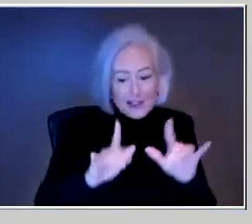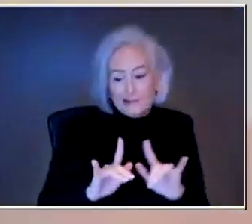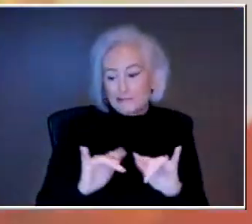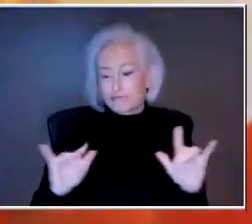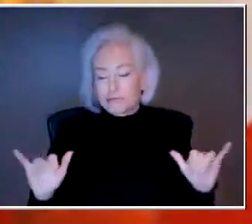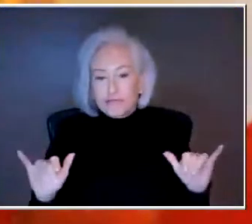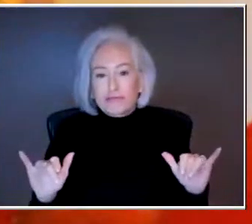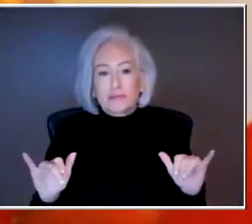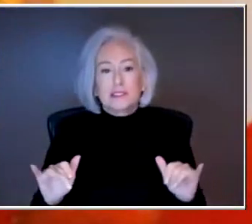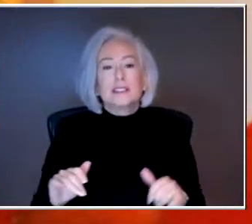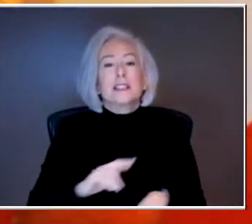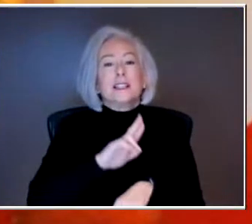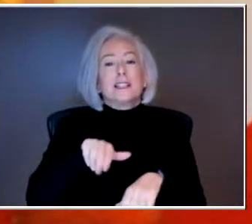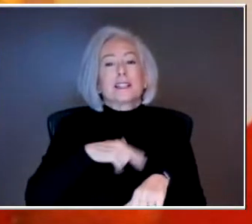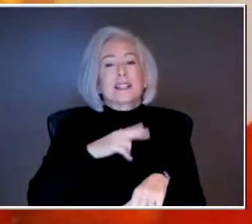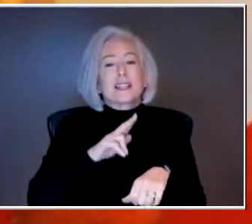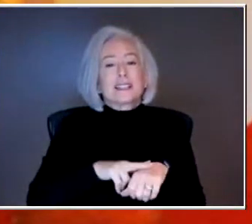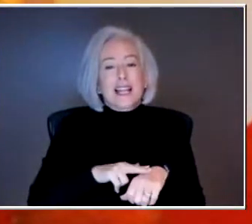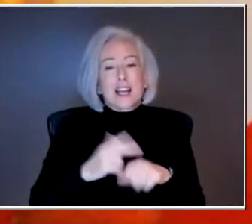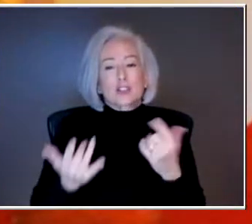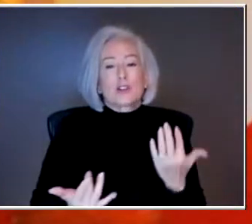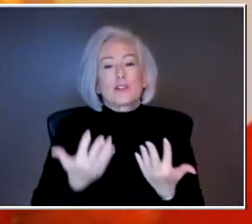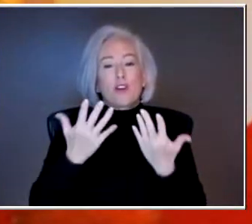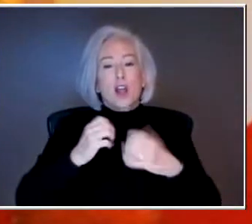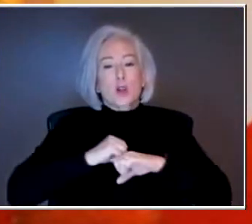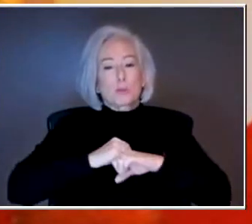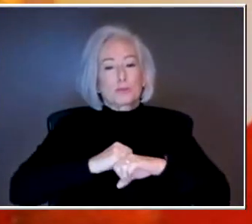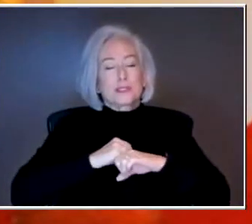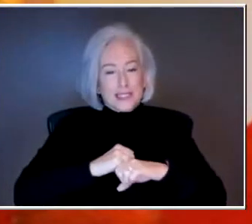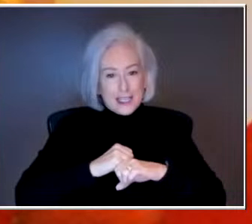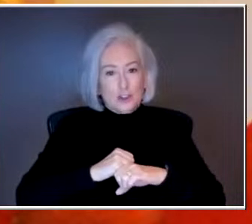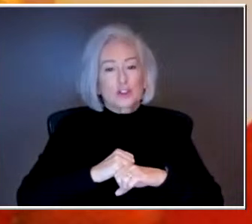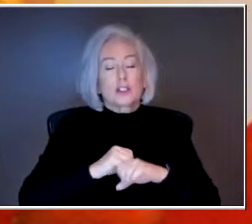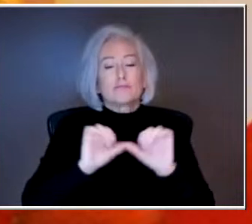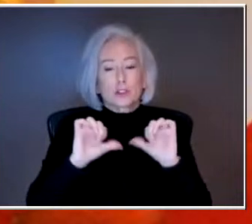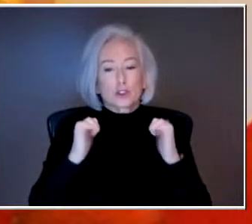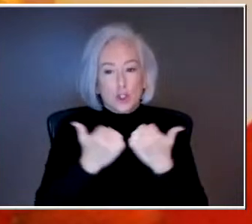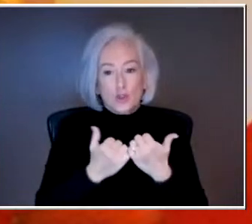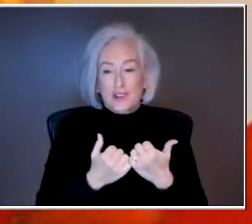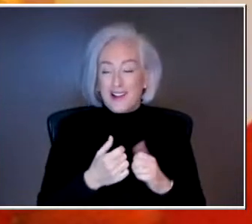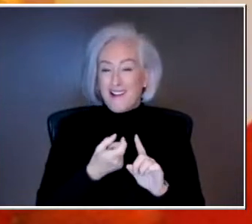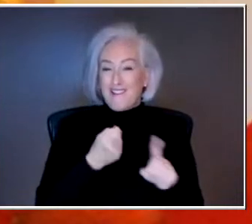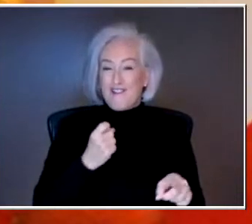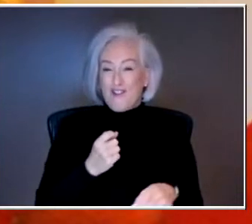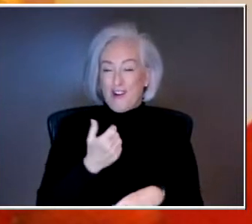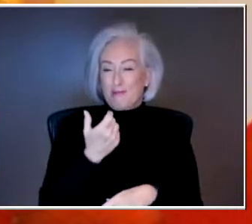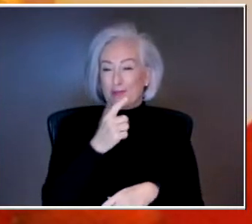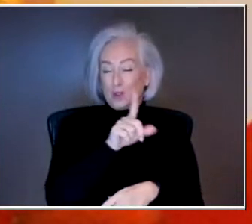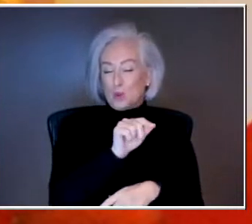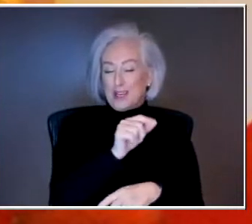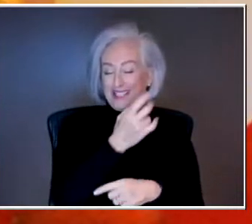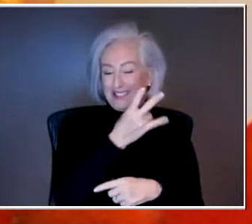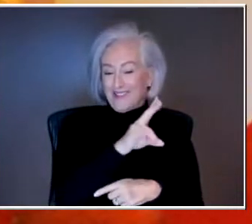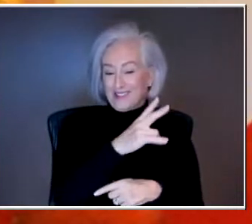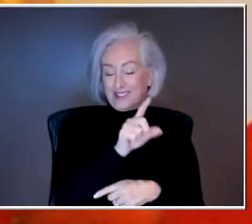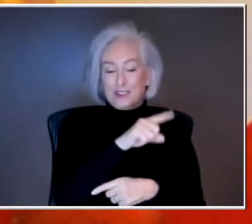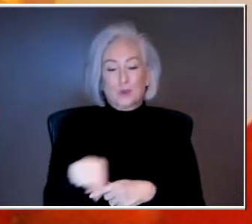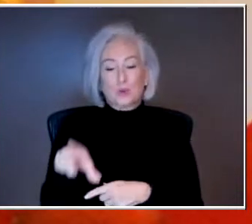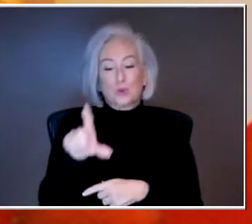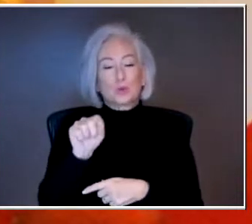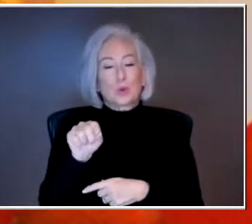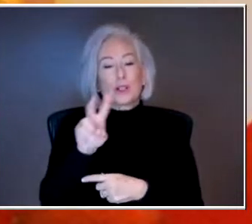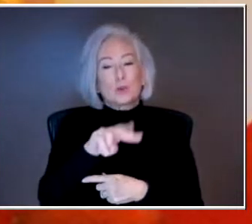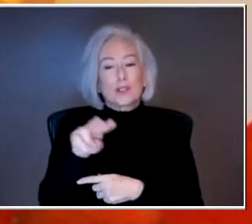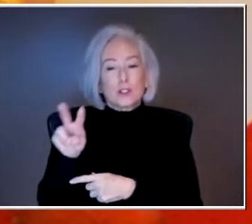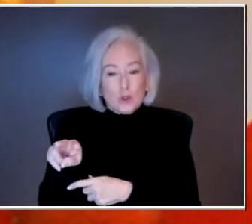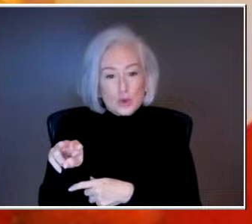Protection Association found that from 2017 to 2021, U.S. fire departments responded to an average of